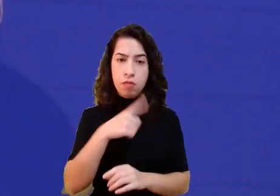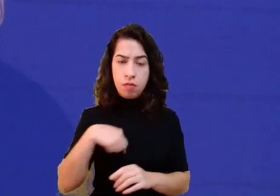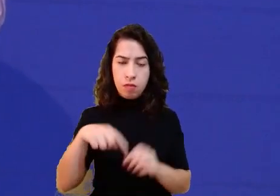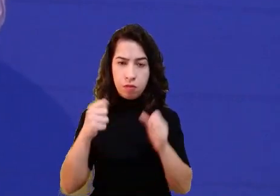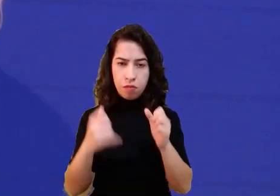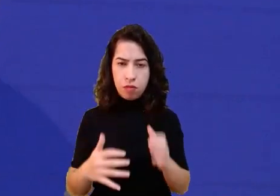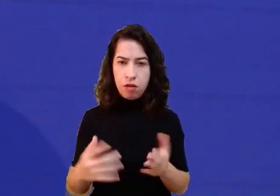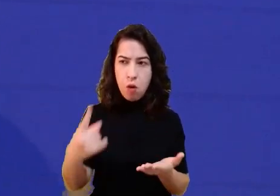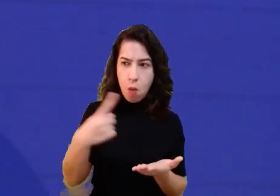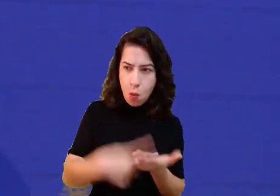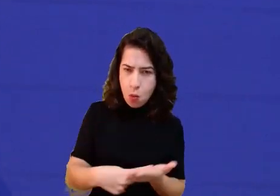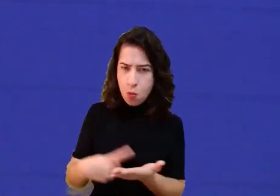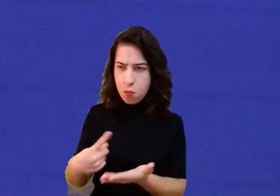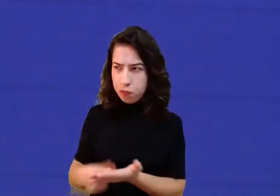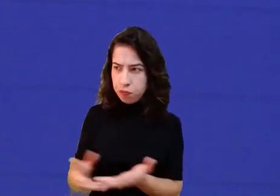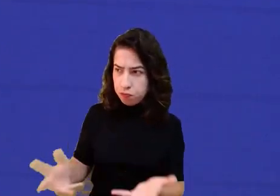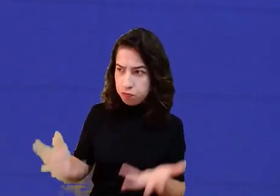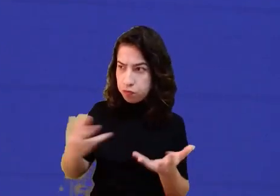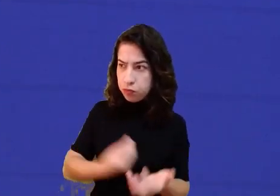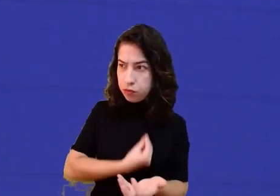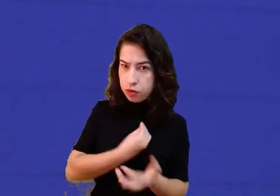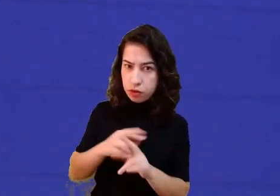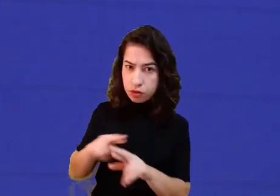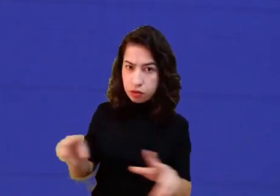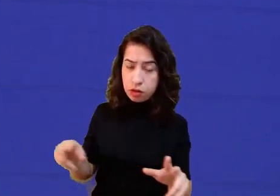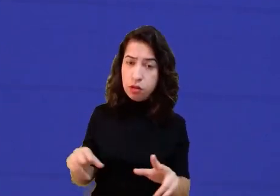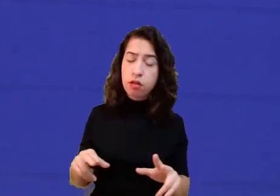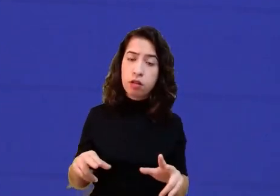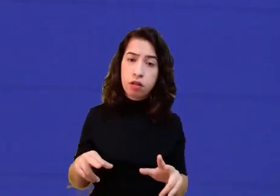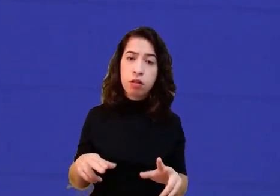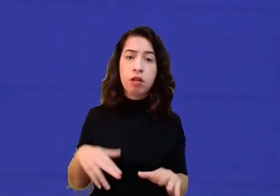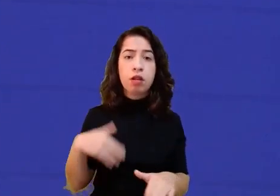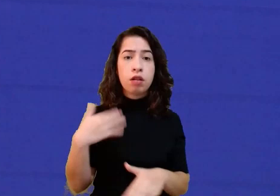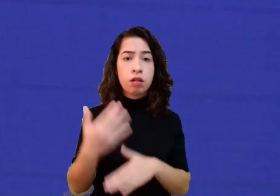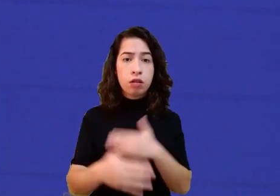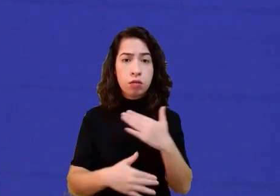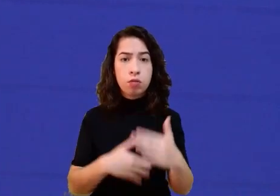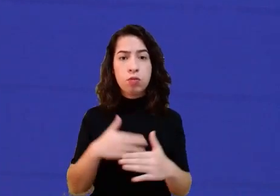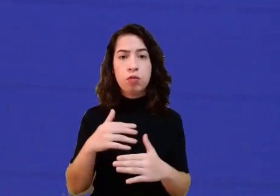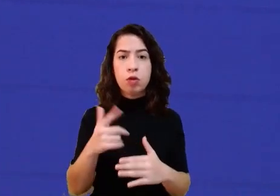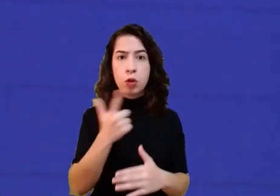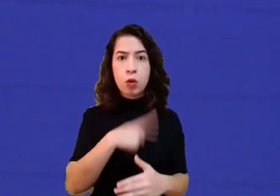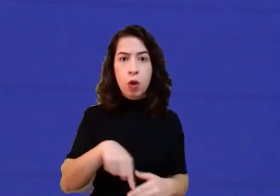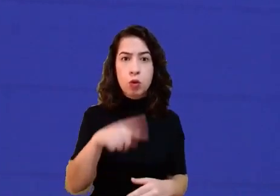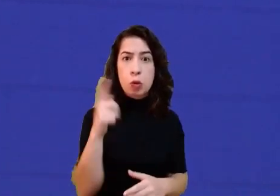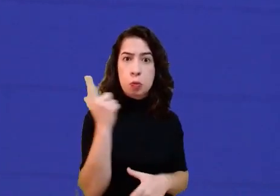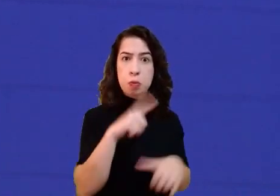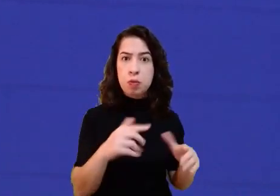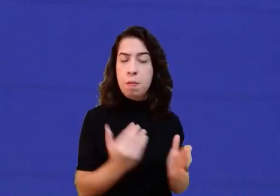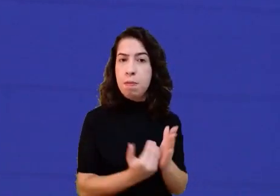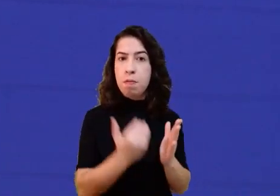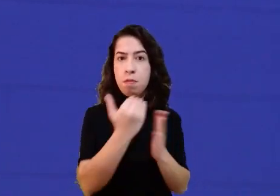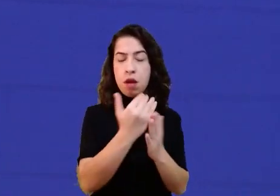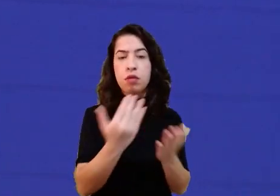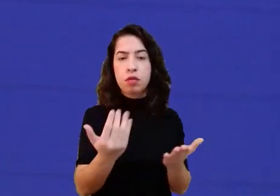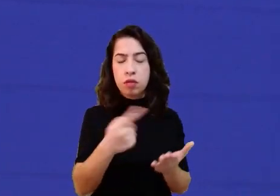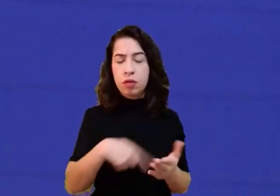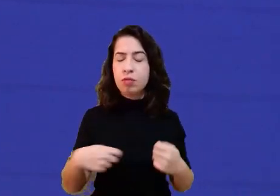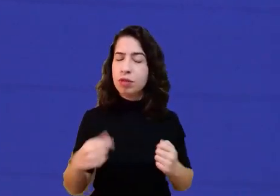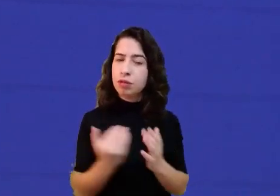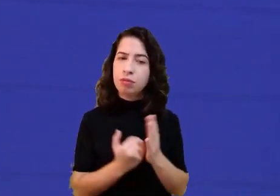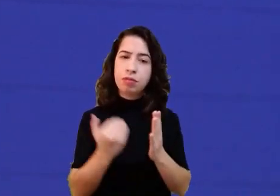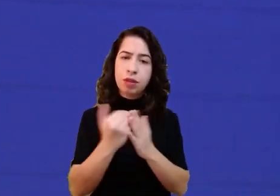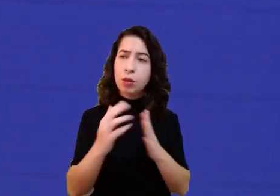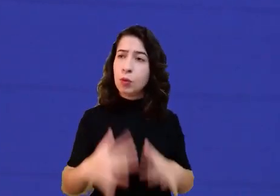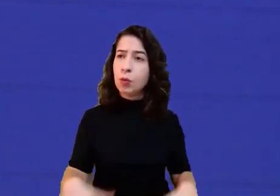I mentioned, maybe they will be smaller in the future. So that's what we have to do. The world needs that.